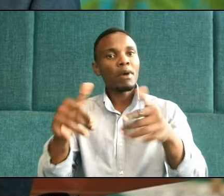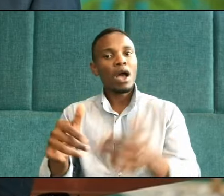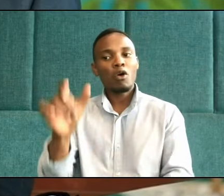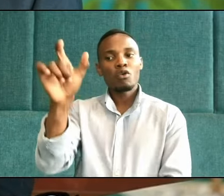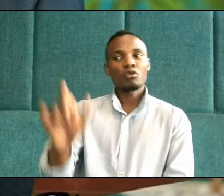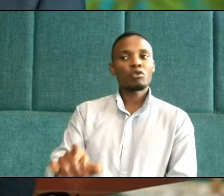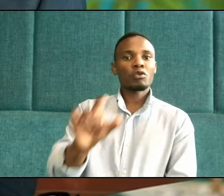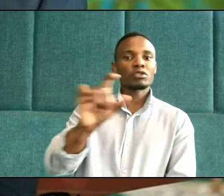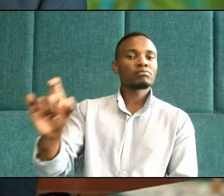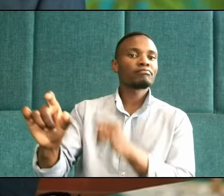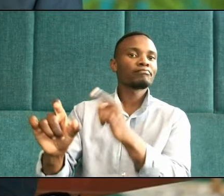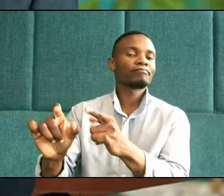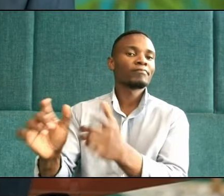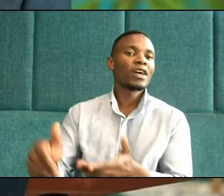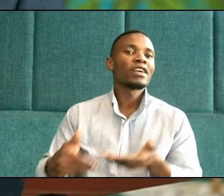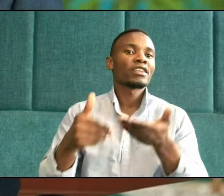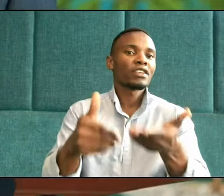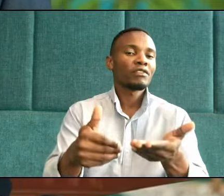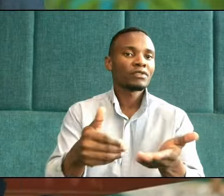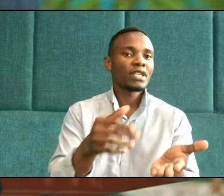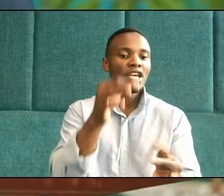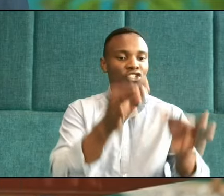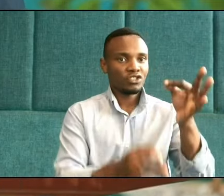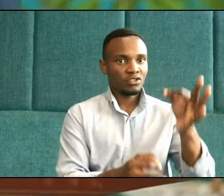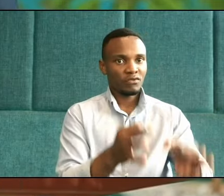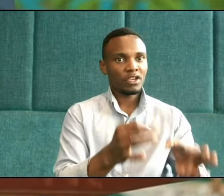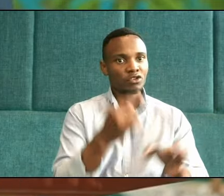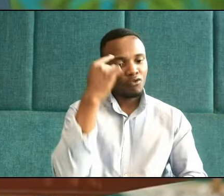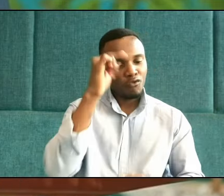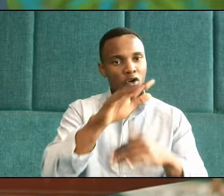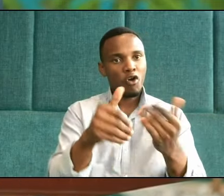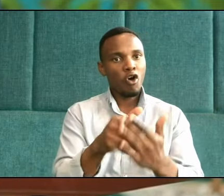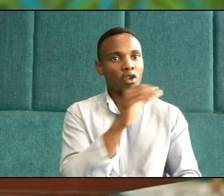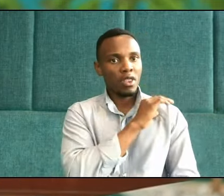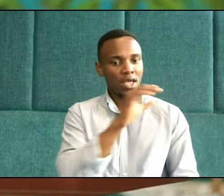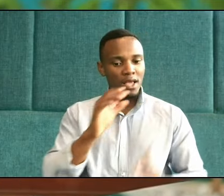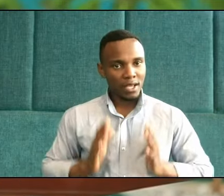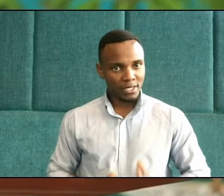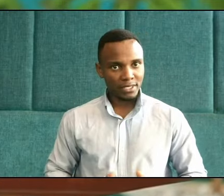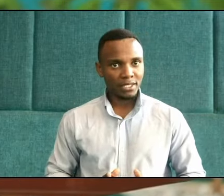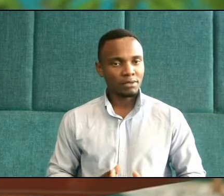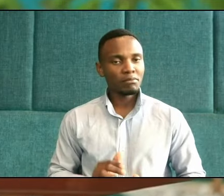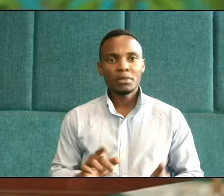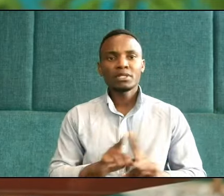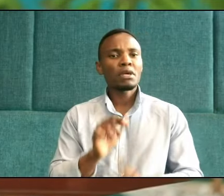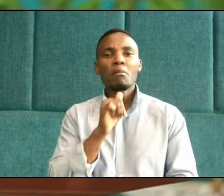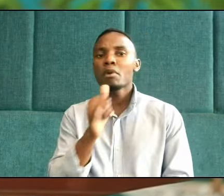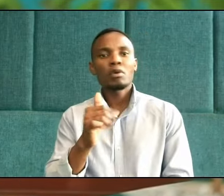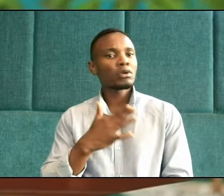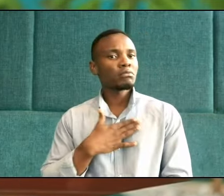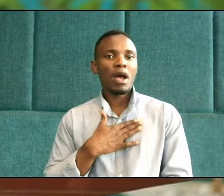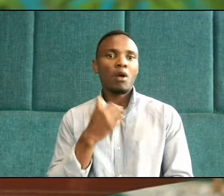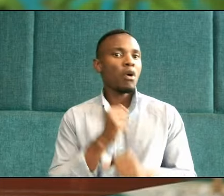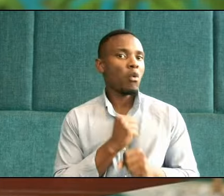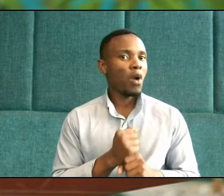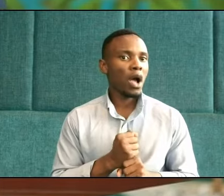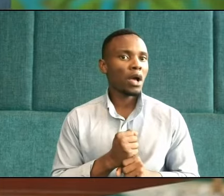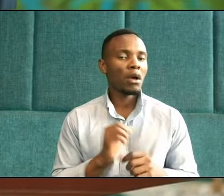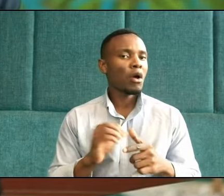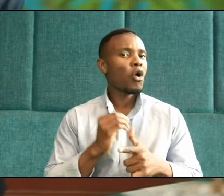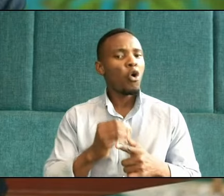this justification on the Christian's behalf. It is not human's work, faith,